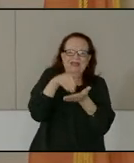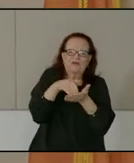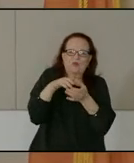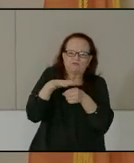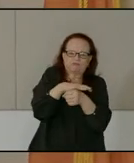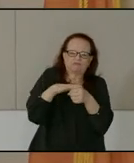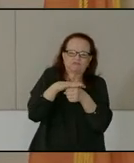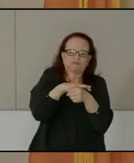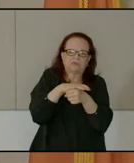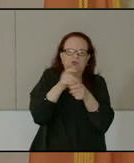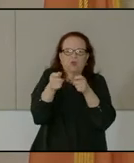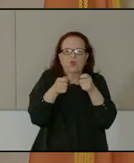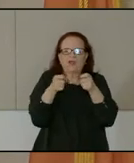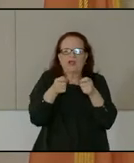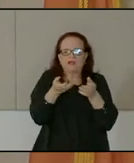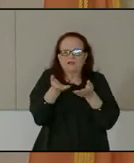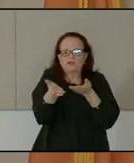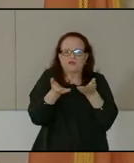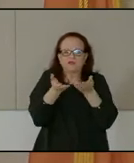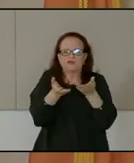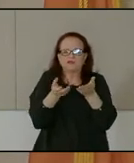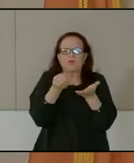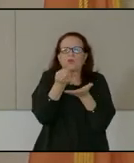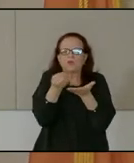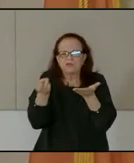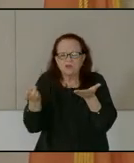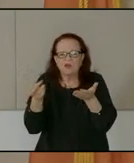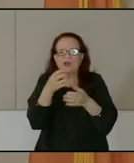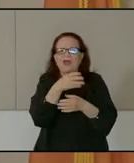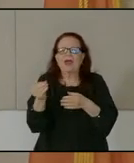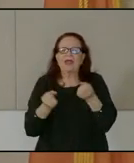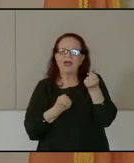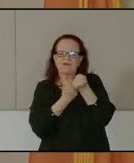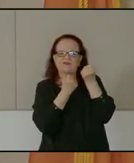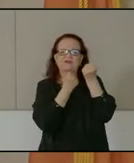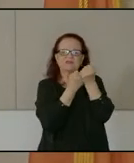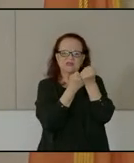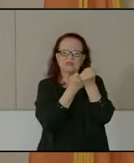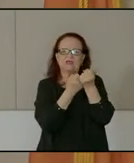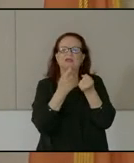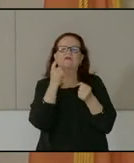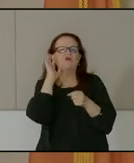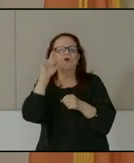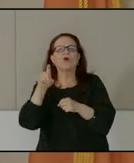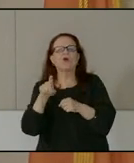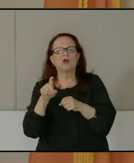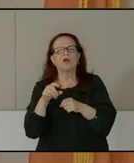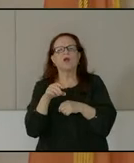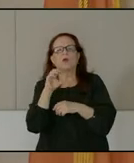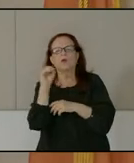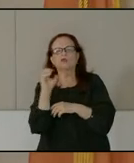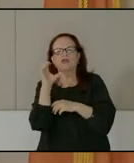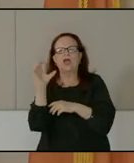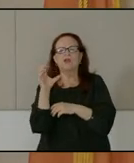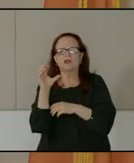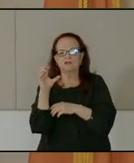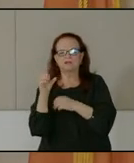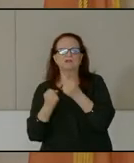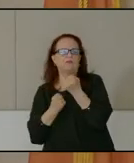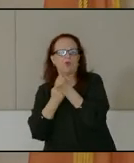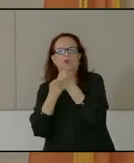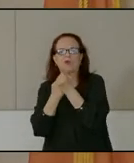for coordinating services, resources, and advocacy efforts to support Orange County's immigrant and